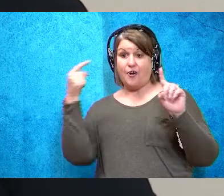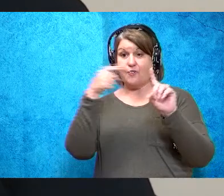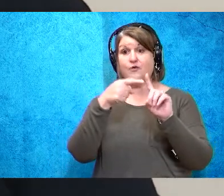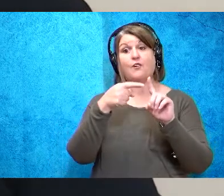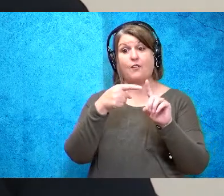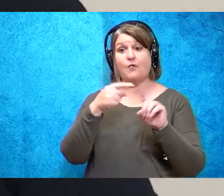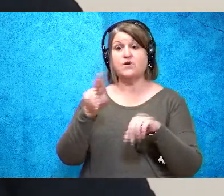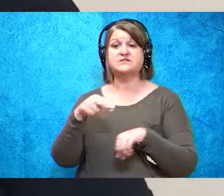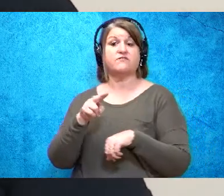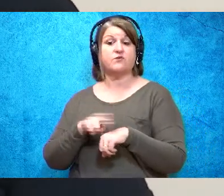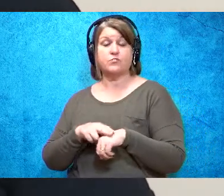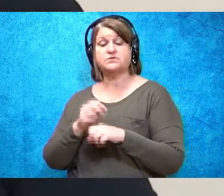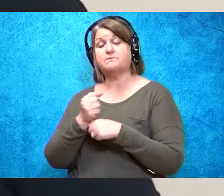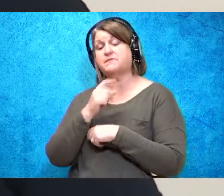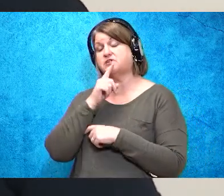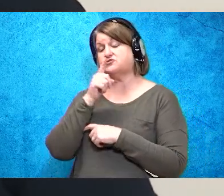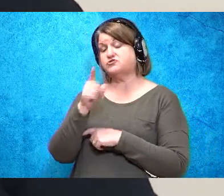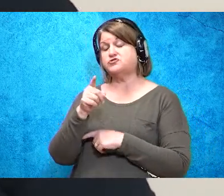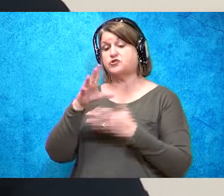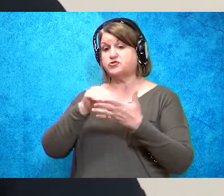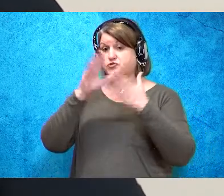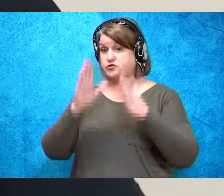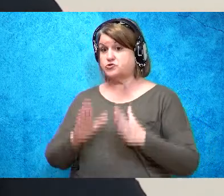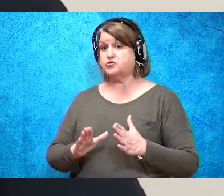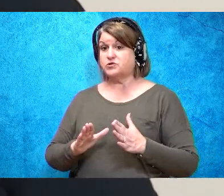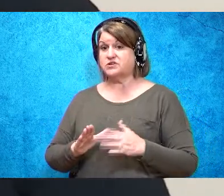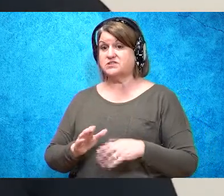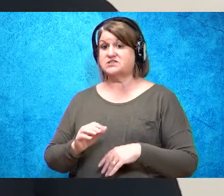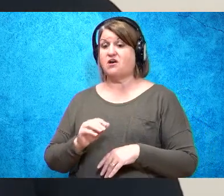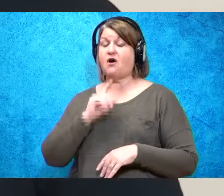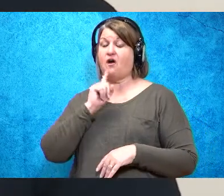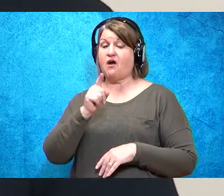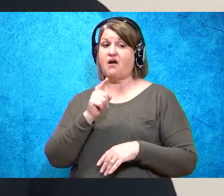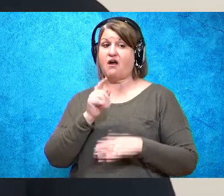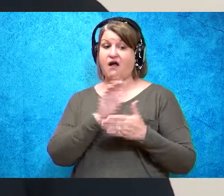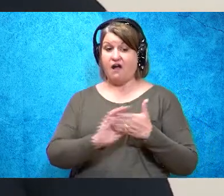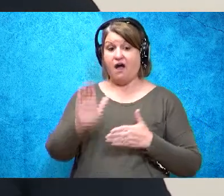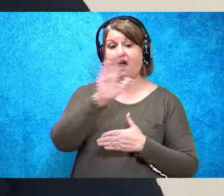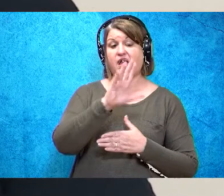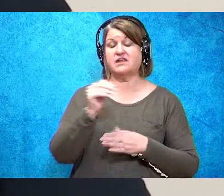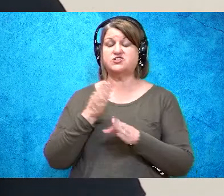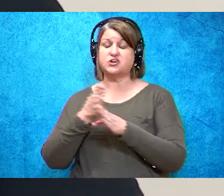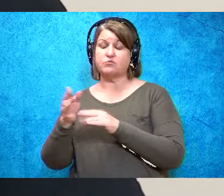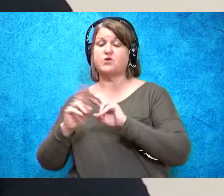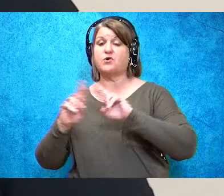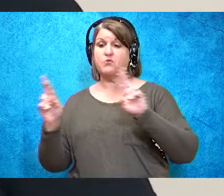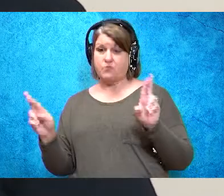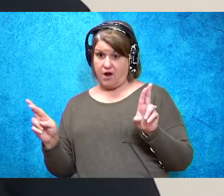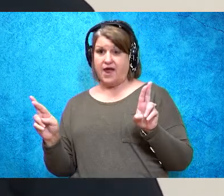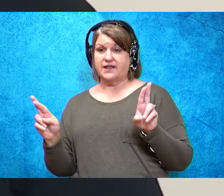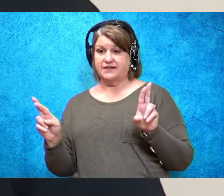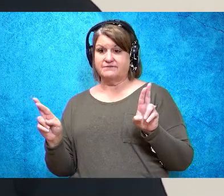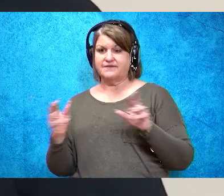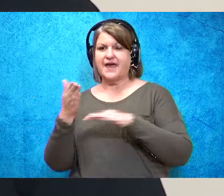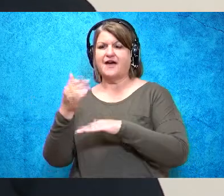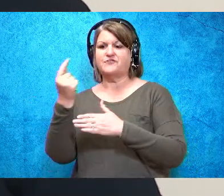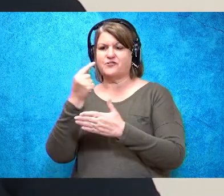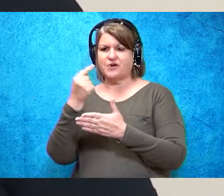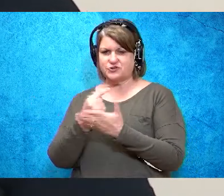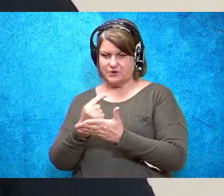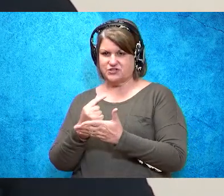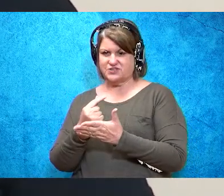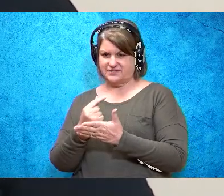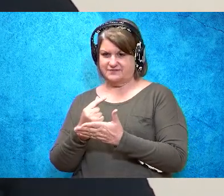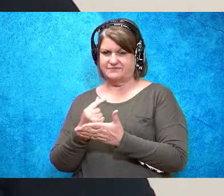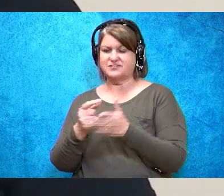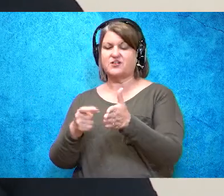course, to make sure students are college and career ready upon graduation. So there are many requirements that must be met in order